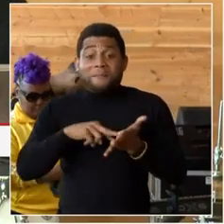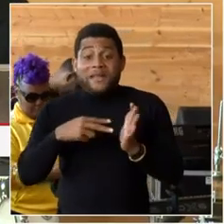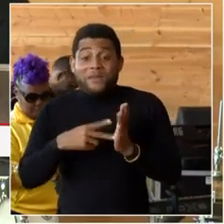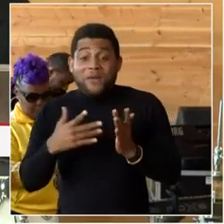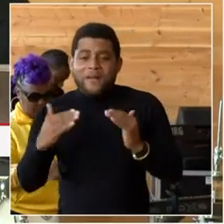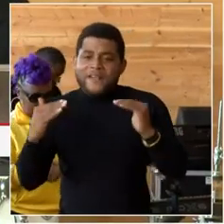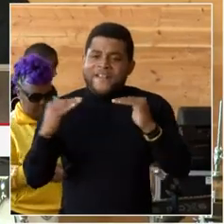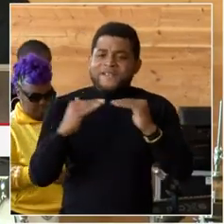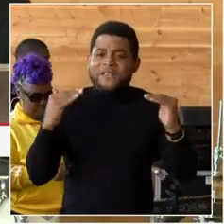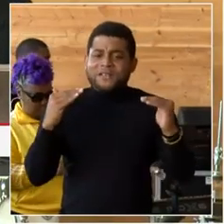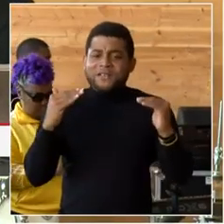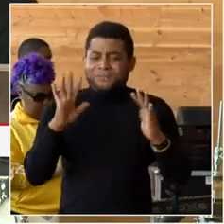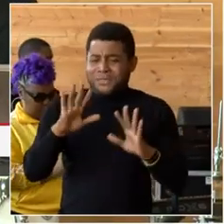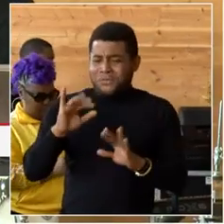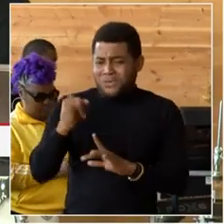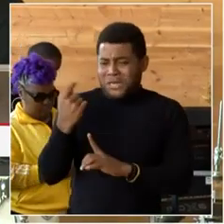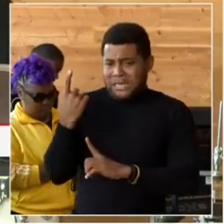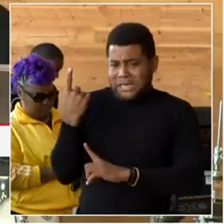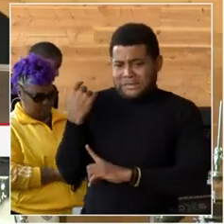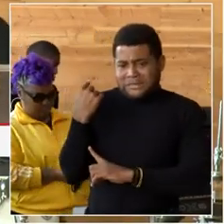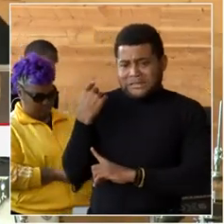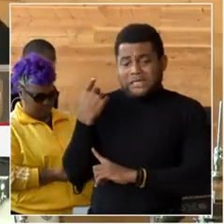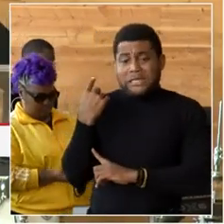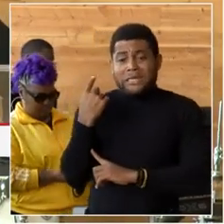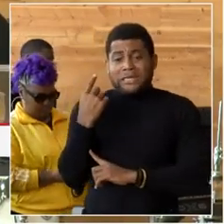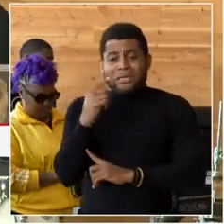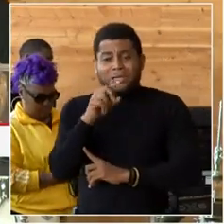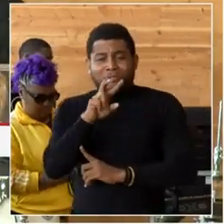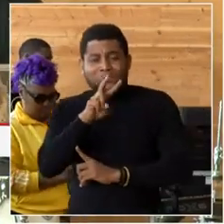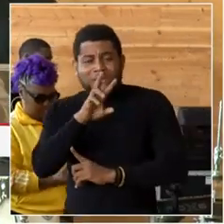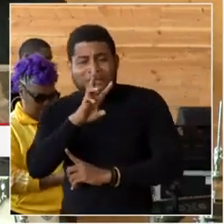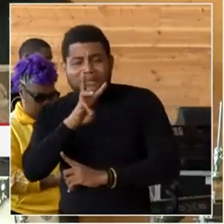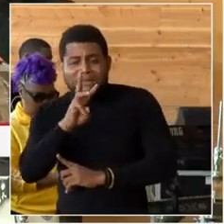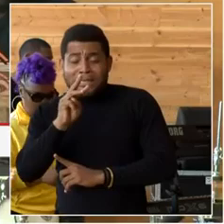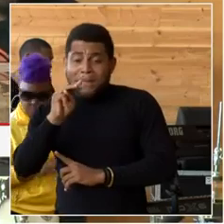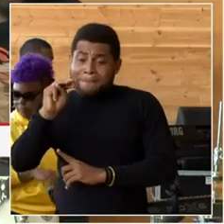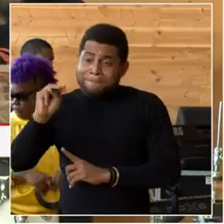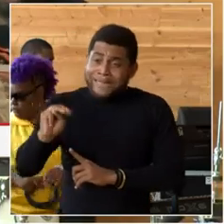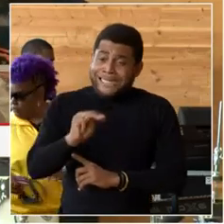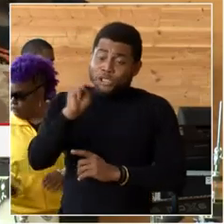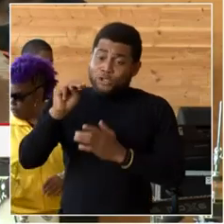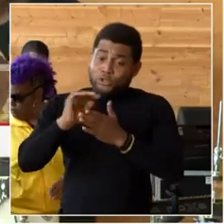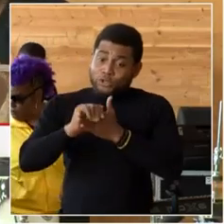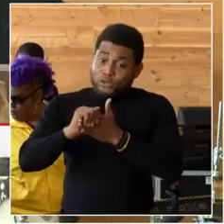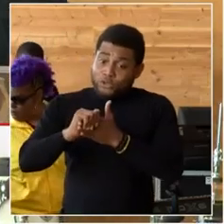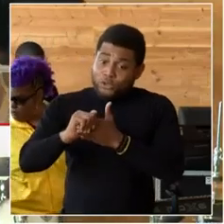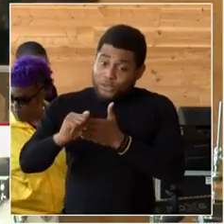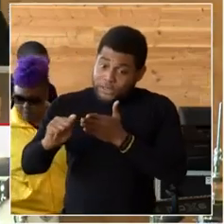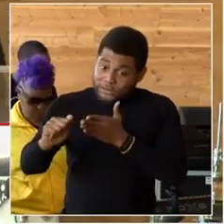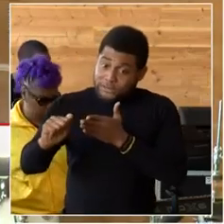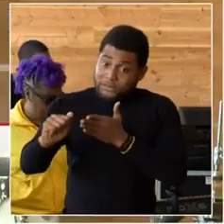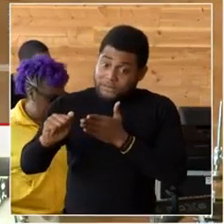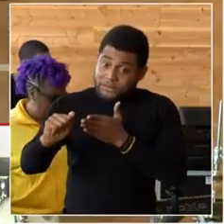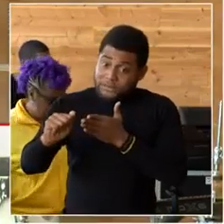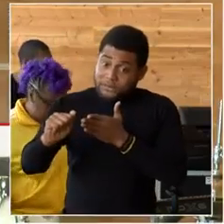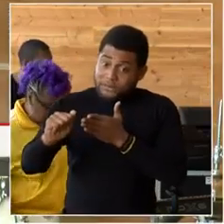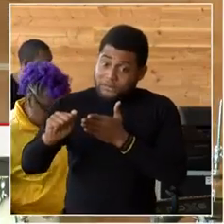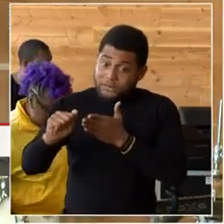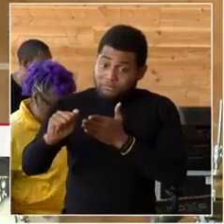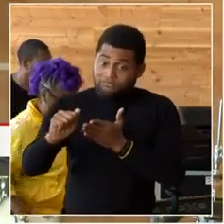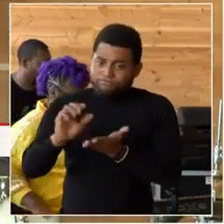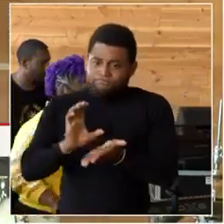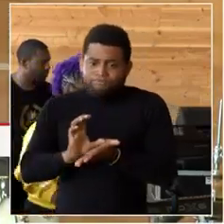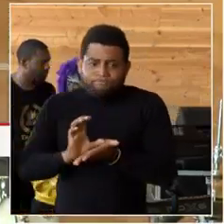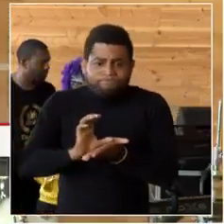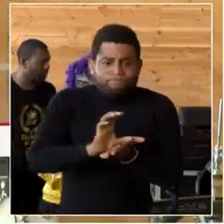year alone, $26 million to women-owned businesses in